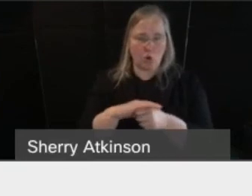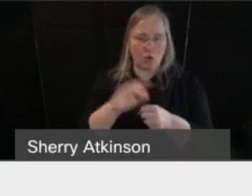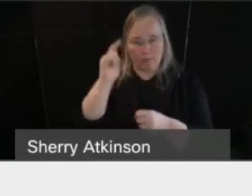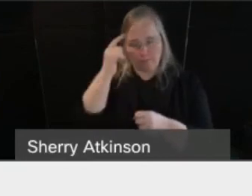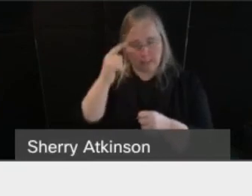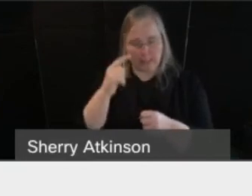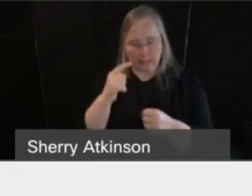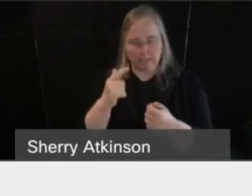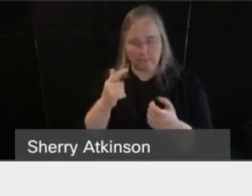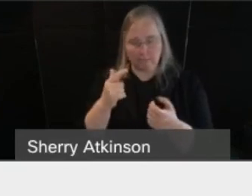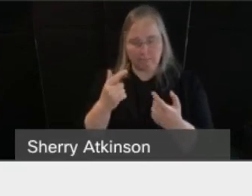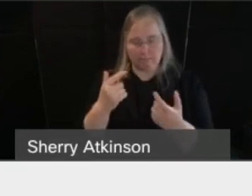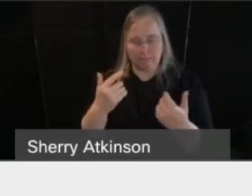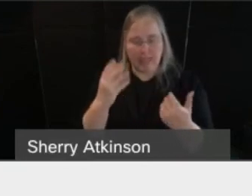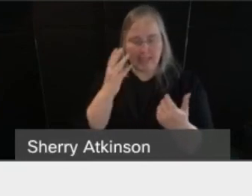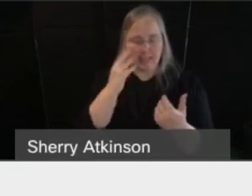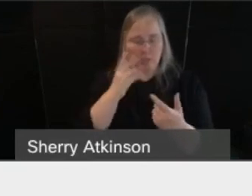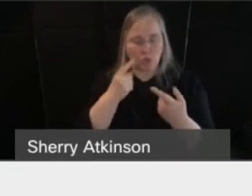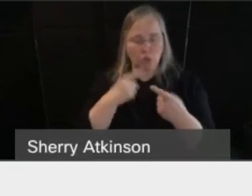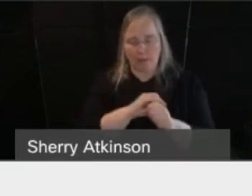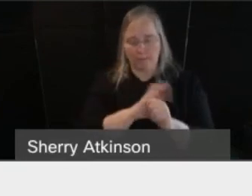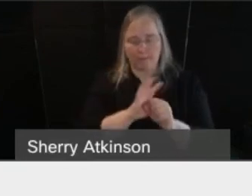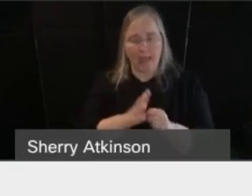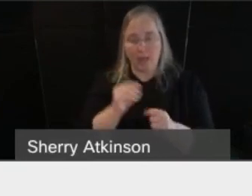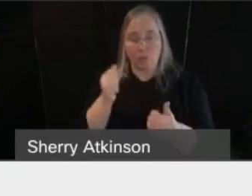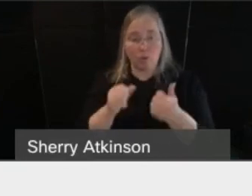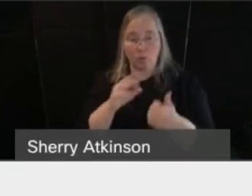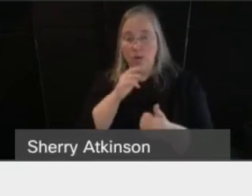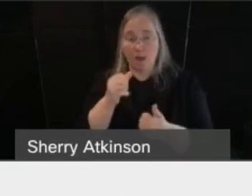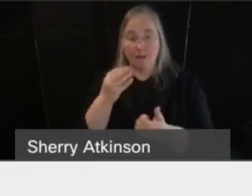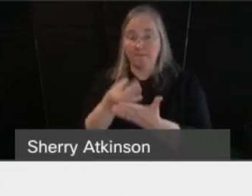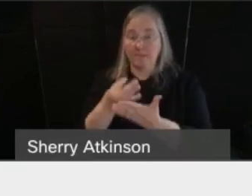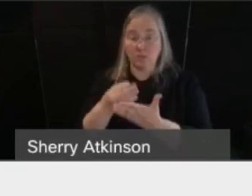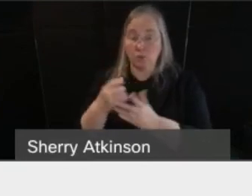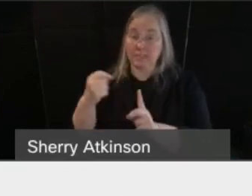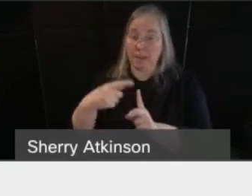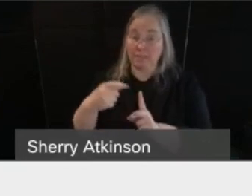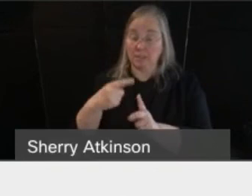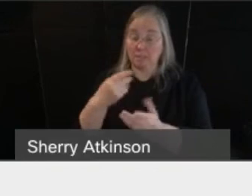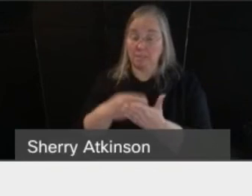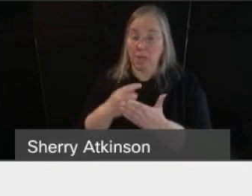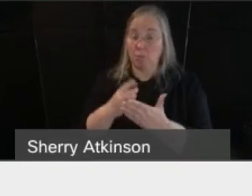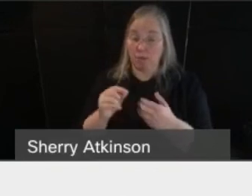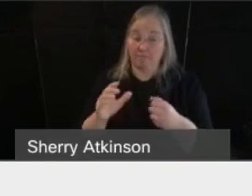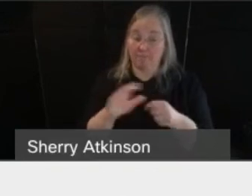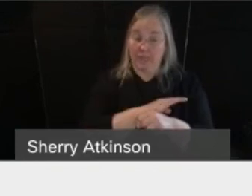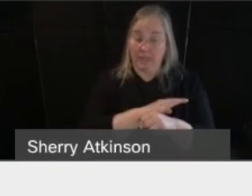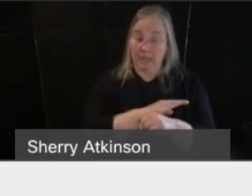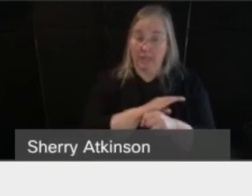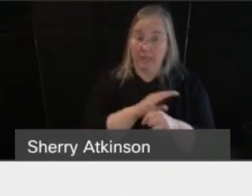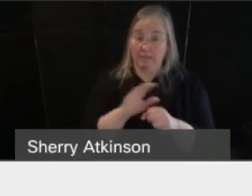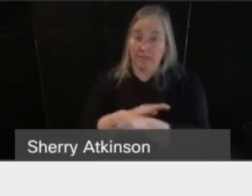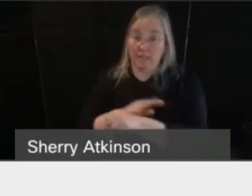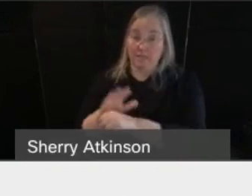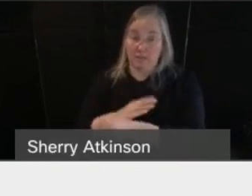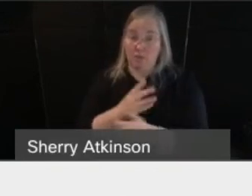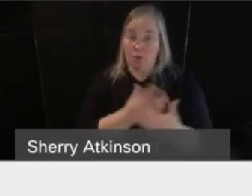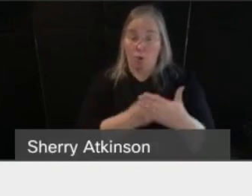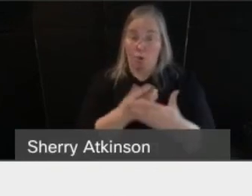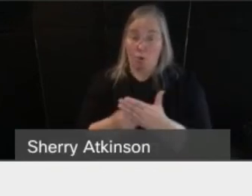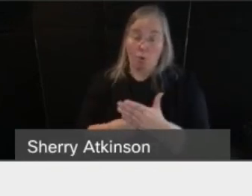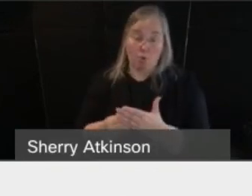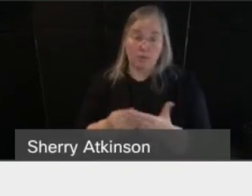pandemic, and whether or not fiscal stimulus will be there to kind of patch those dollars up. That's going to be critical